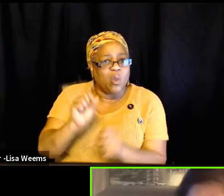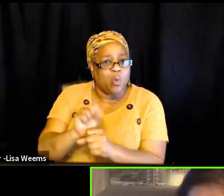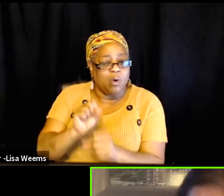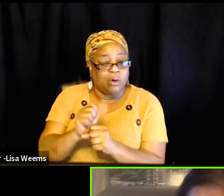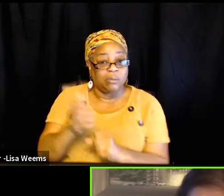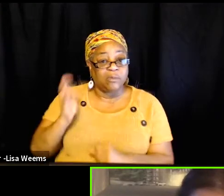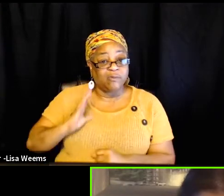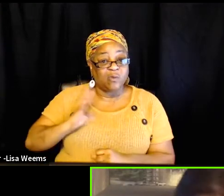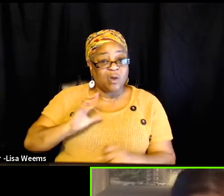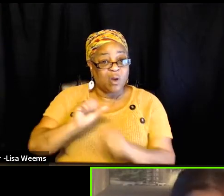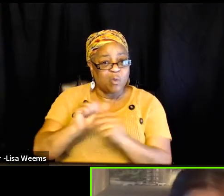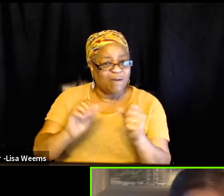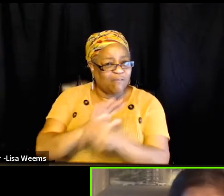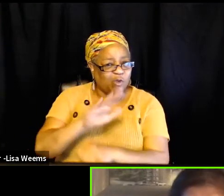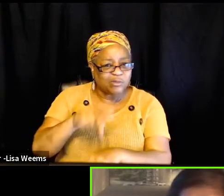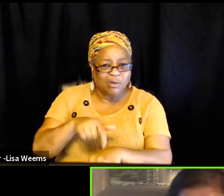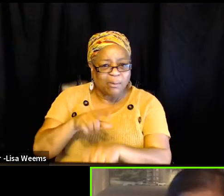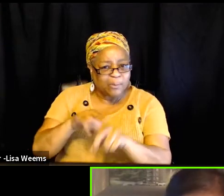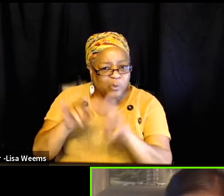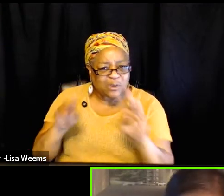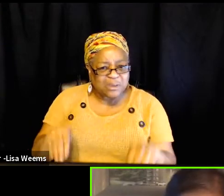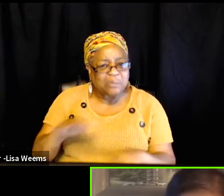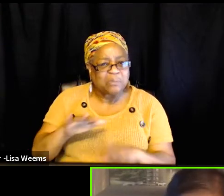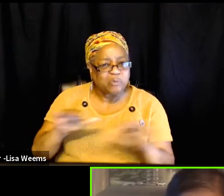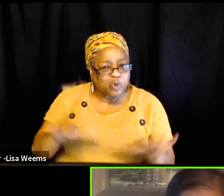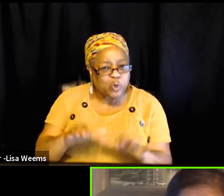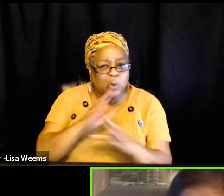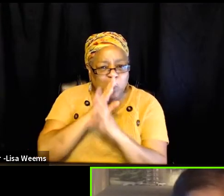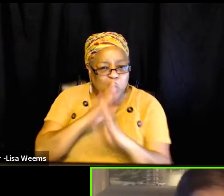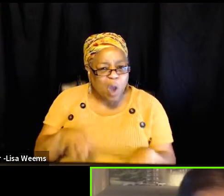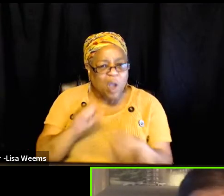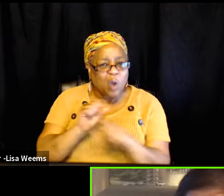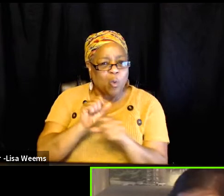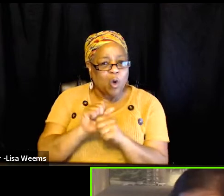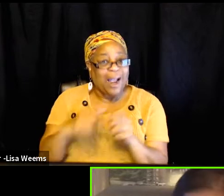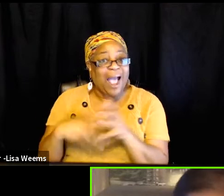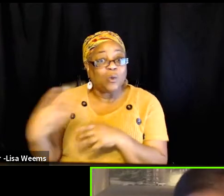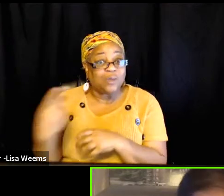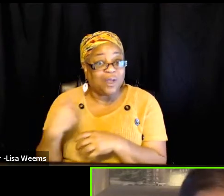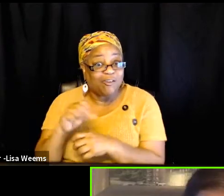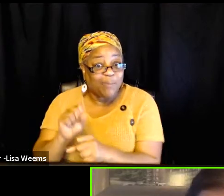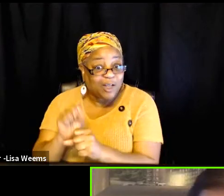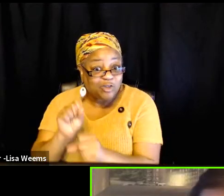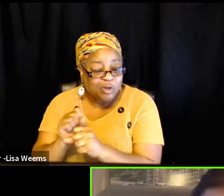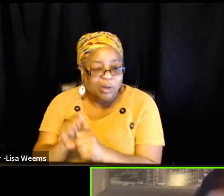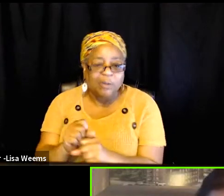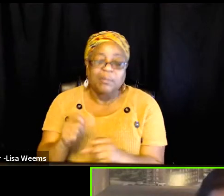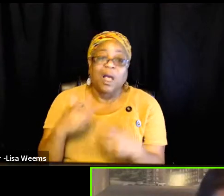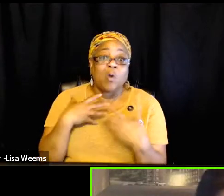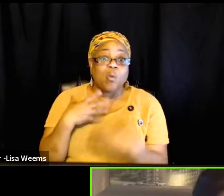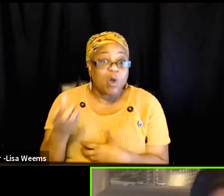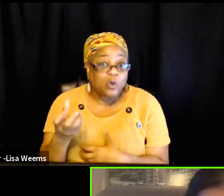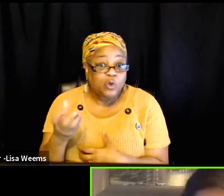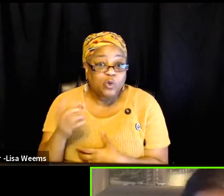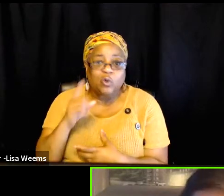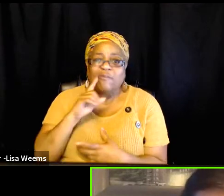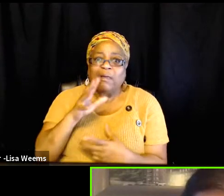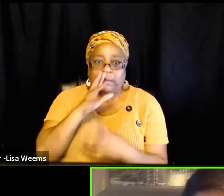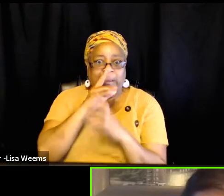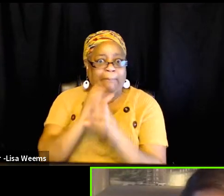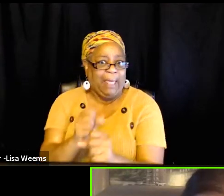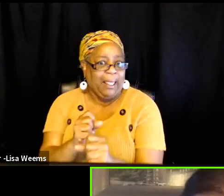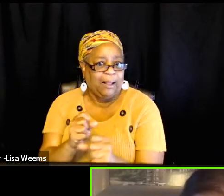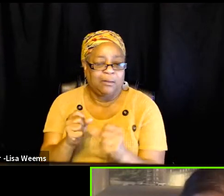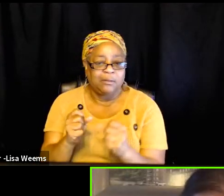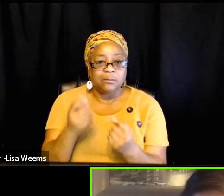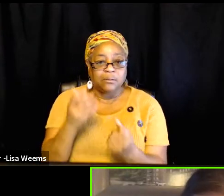was doing a lot of other quiet work outside of my job that I either wanted to or felt compelled by that may or may not have